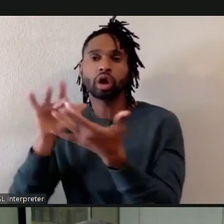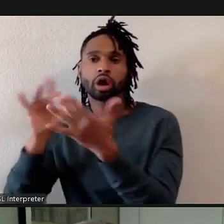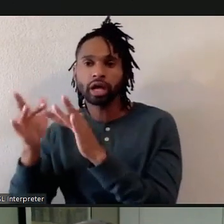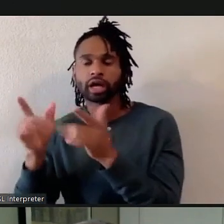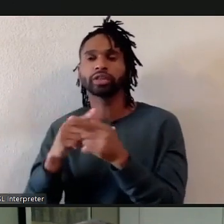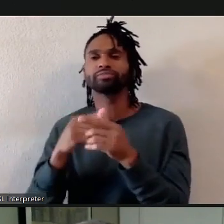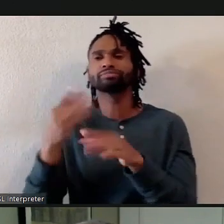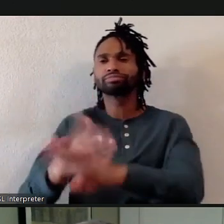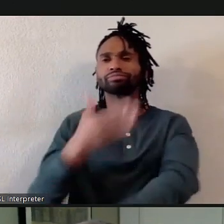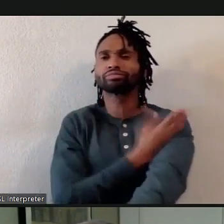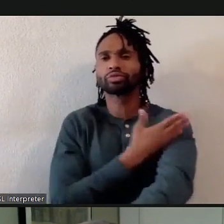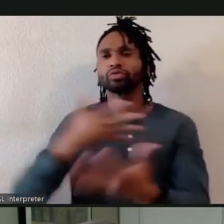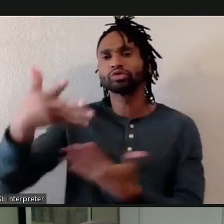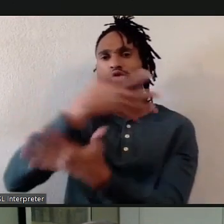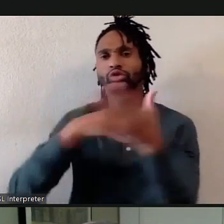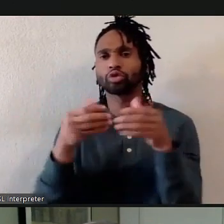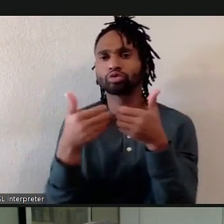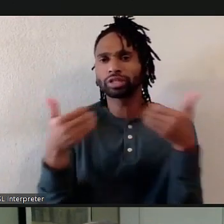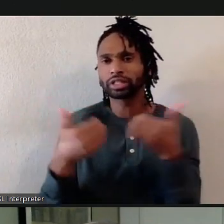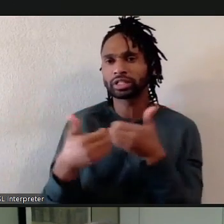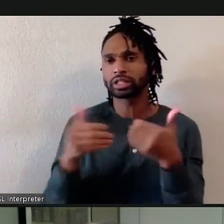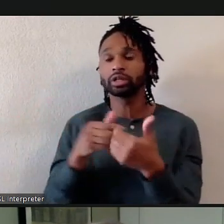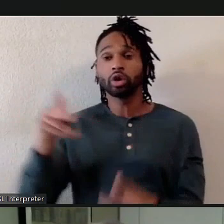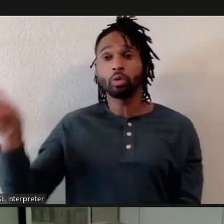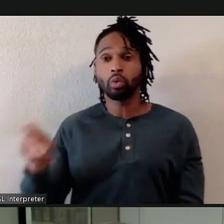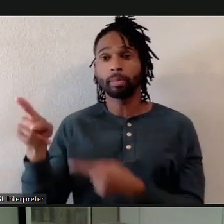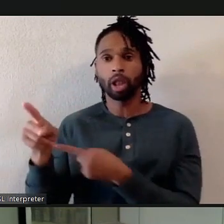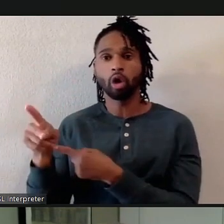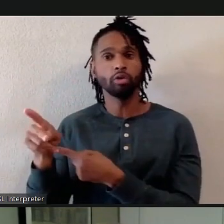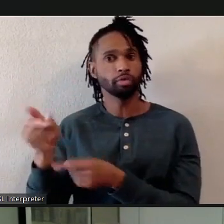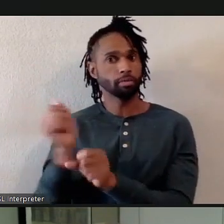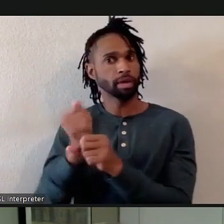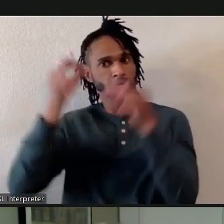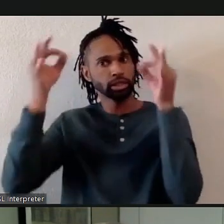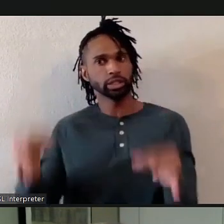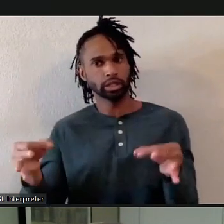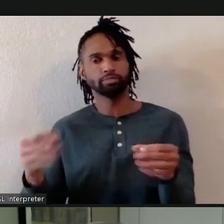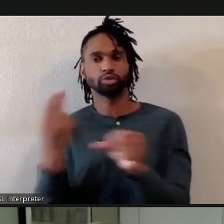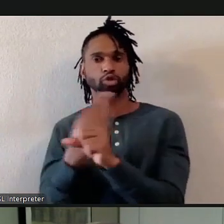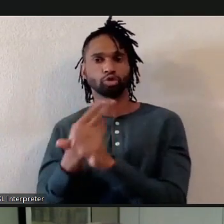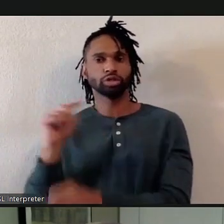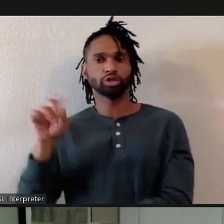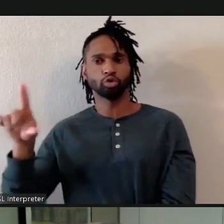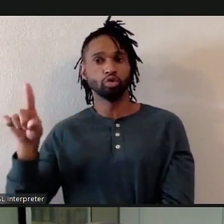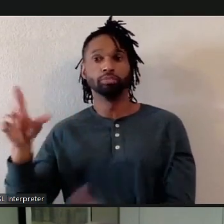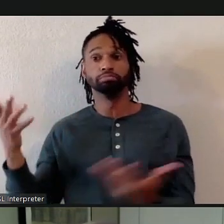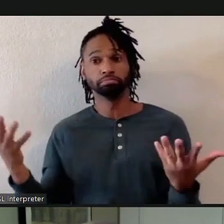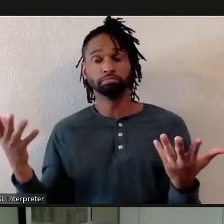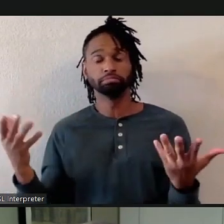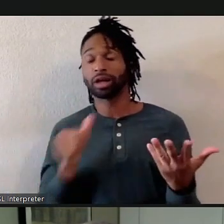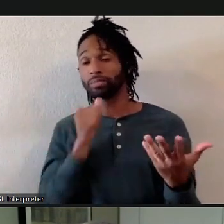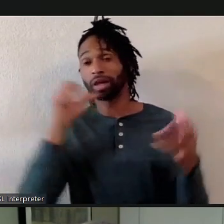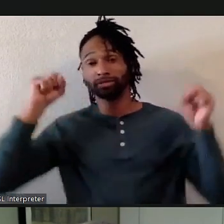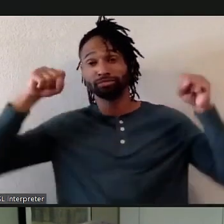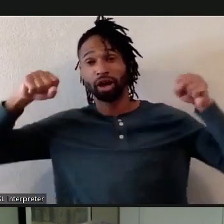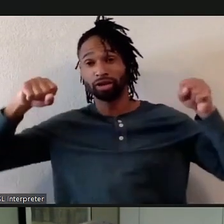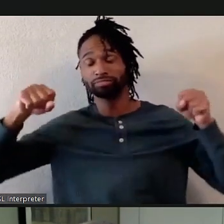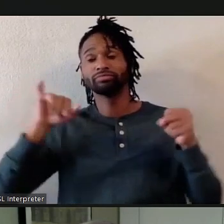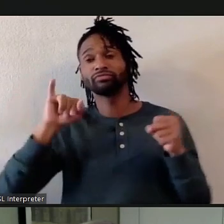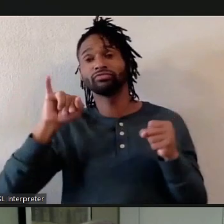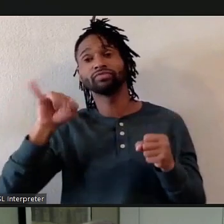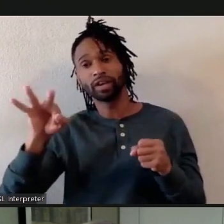distancing. So Pueblo made the decision to use this tool. I would not be surprised if other